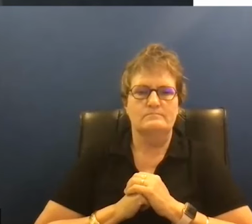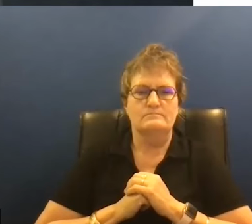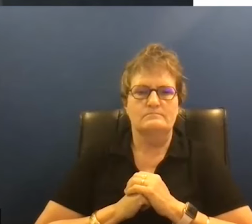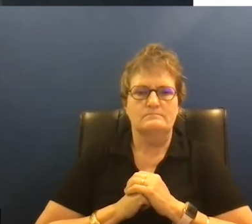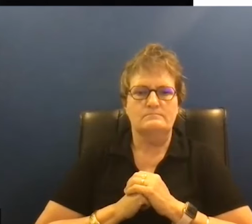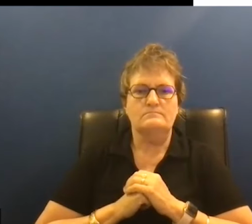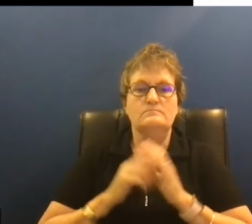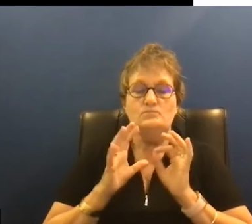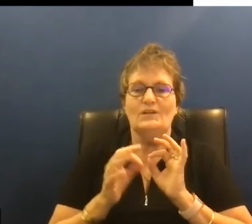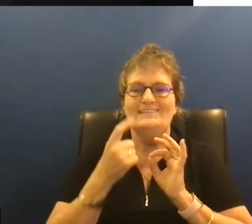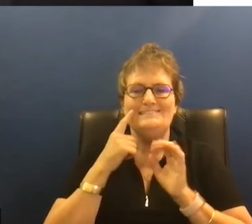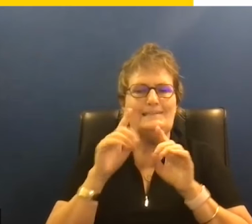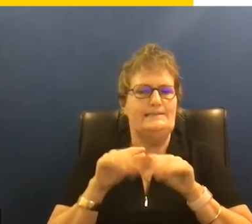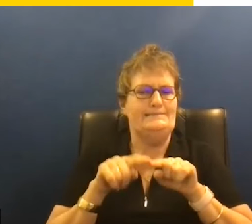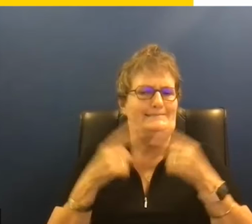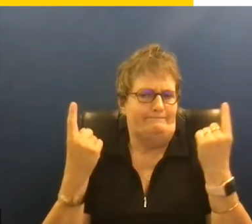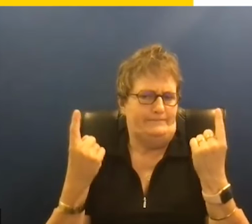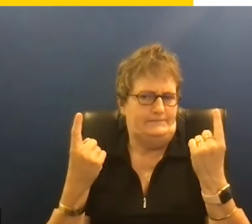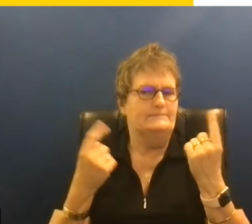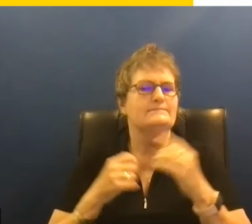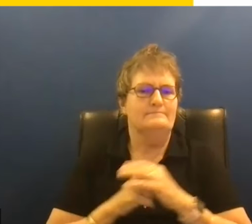can see the difference.